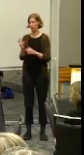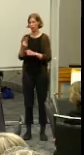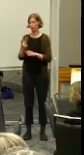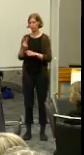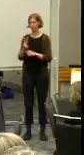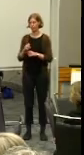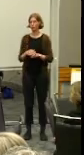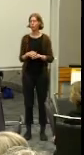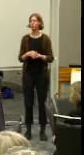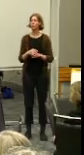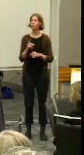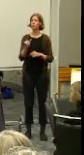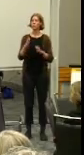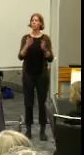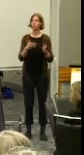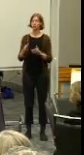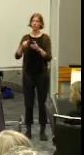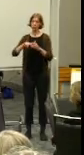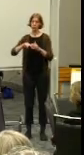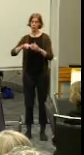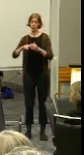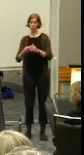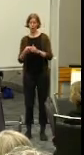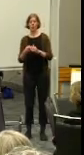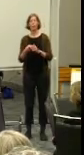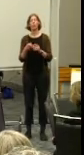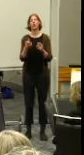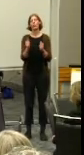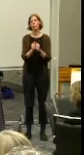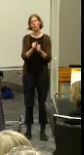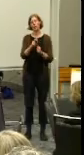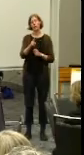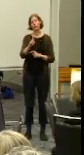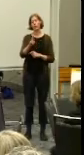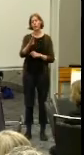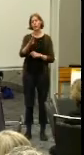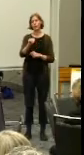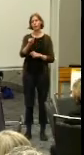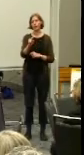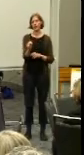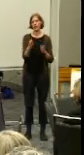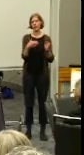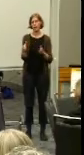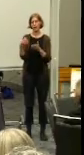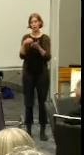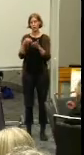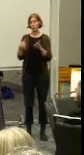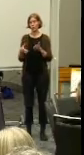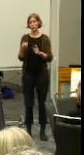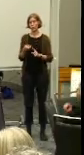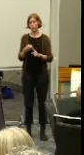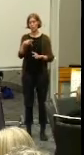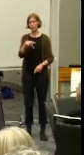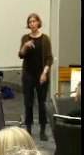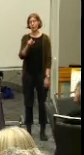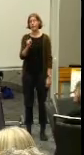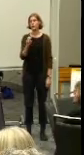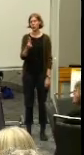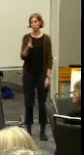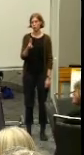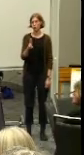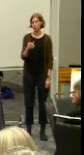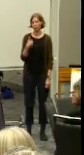Urban Planning students from PSU, and they put together a 5-point plan, and those plans were really looking